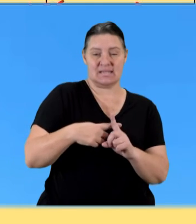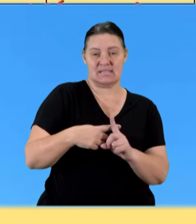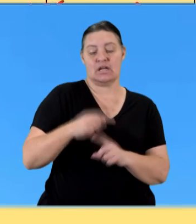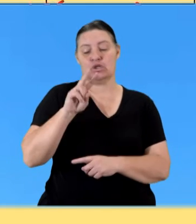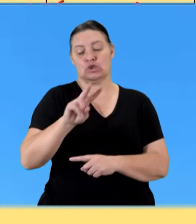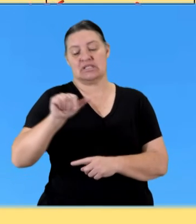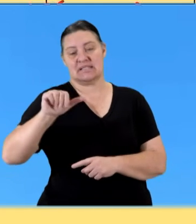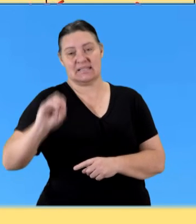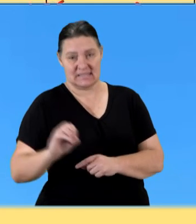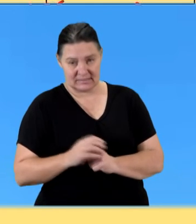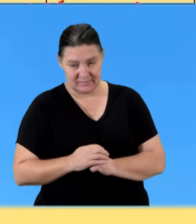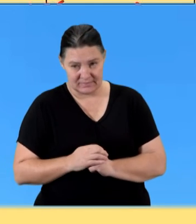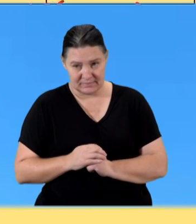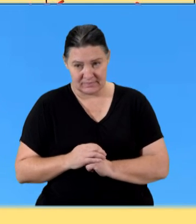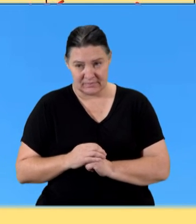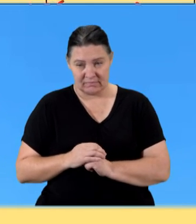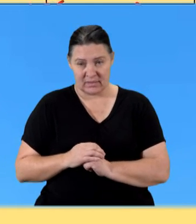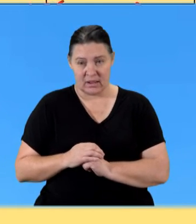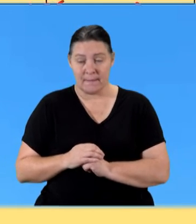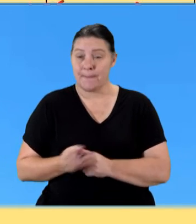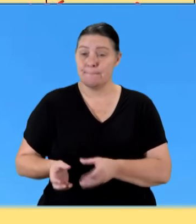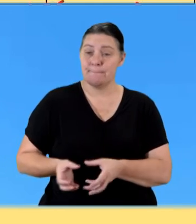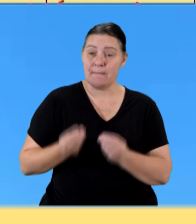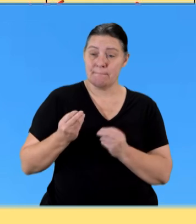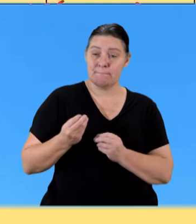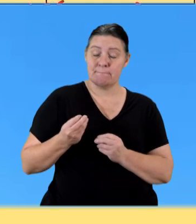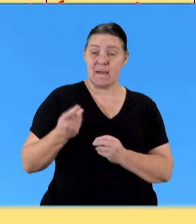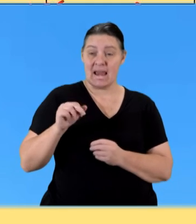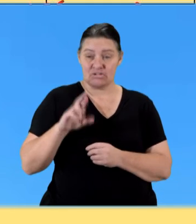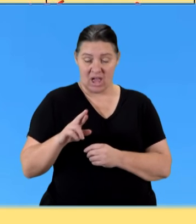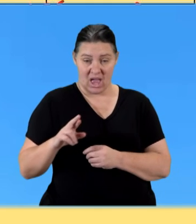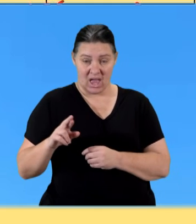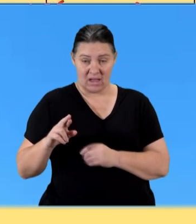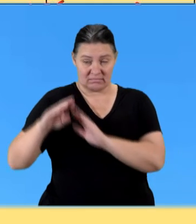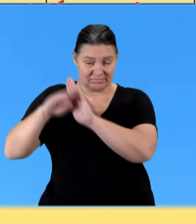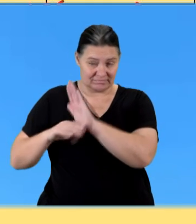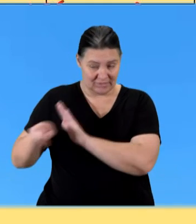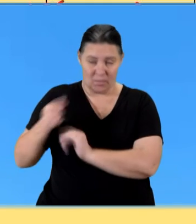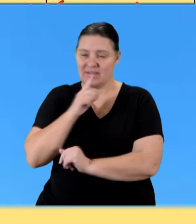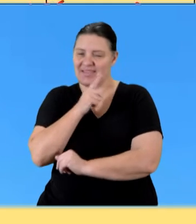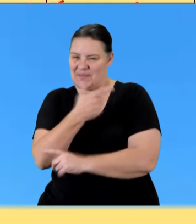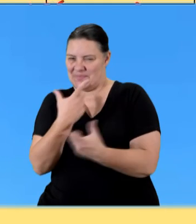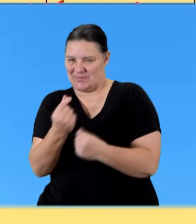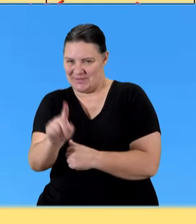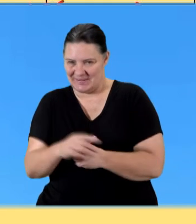plus 260. When I get to the creditors ledger, I'll tell you of what we are going to